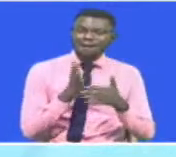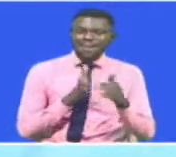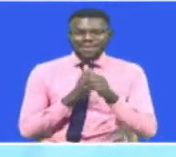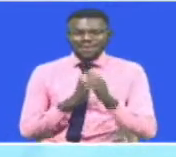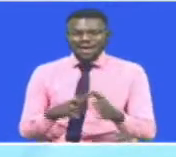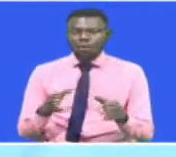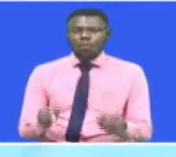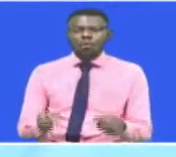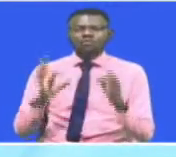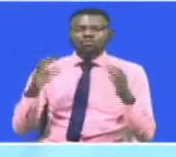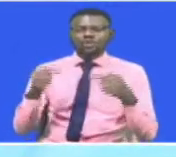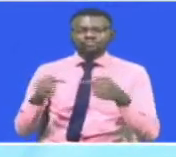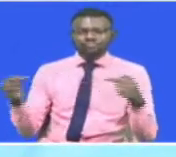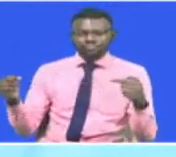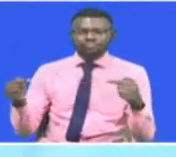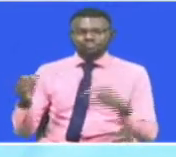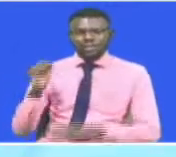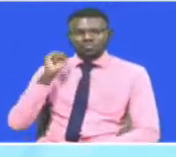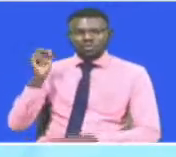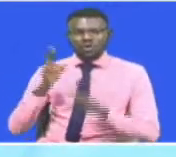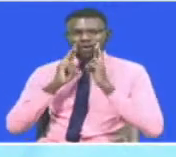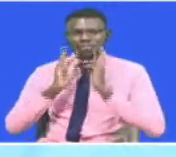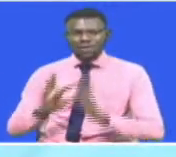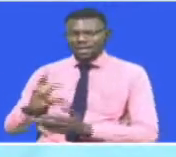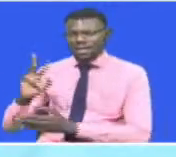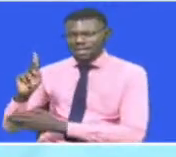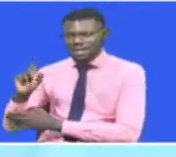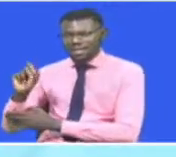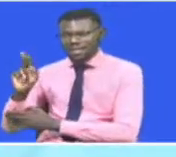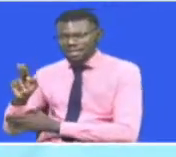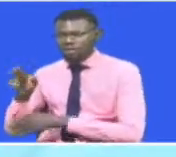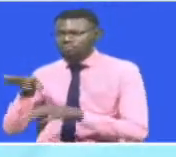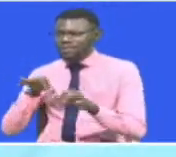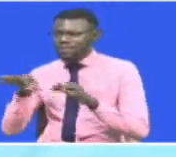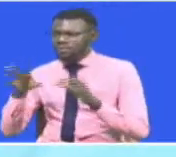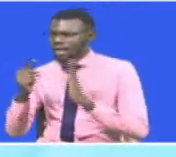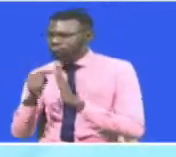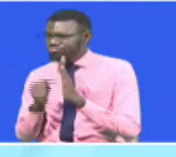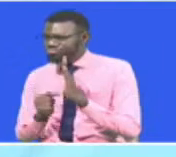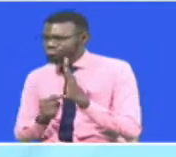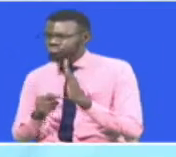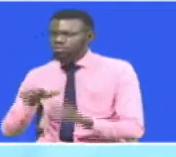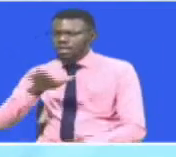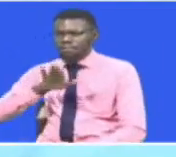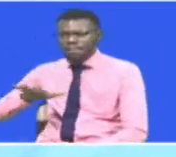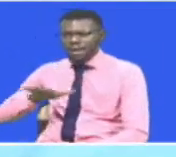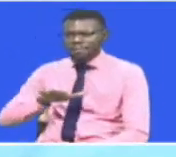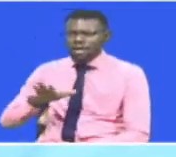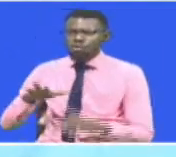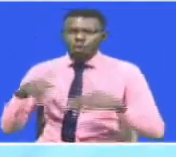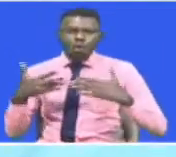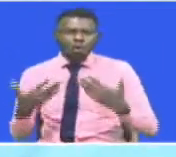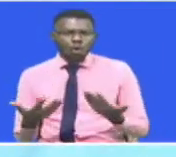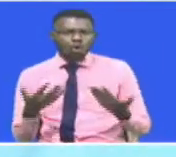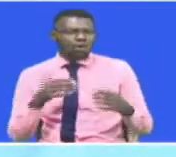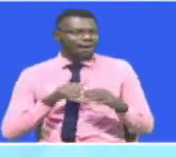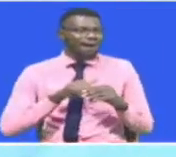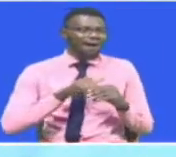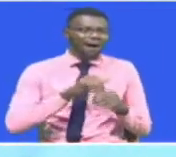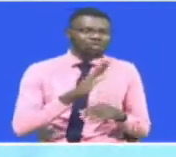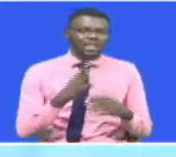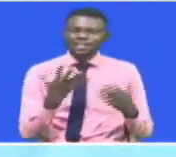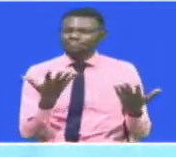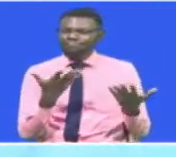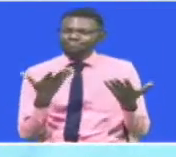opposition. As KTN's political affairs reporter Emmanuel Toh details, the parliamentary or extra-parliamentary question still